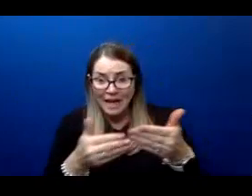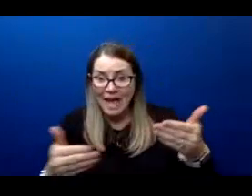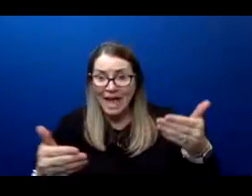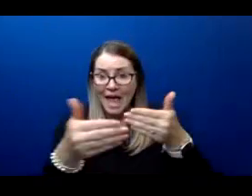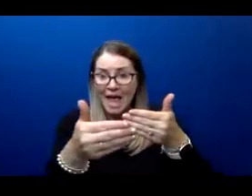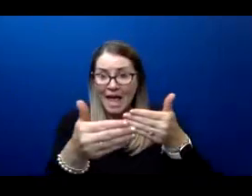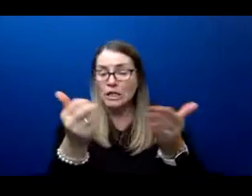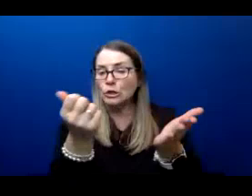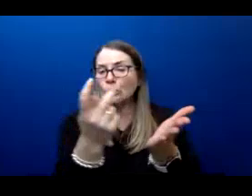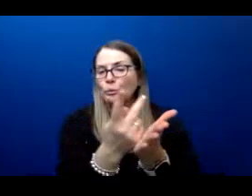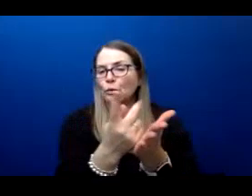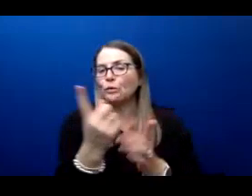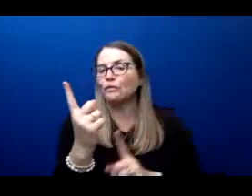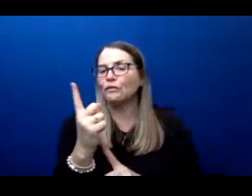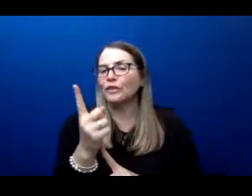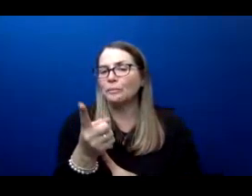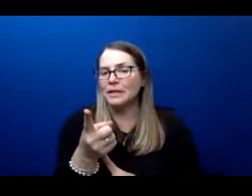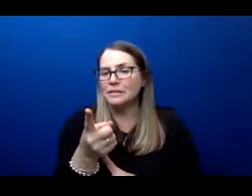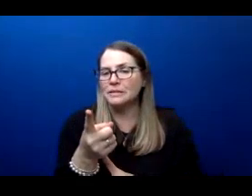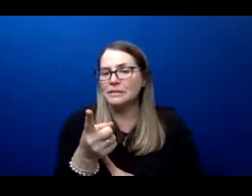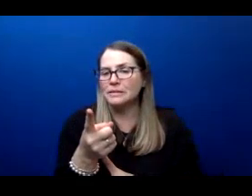meeting minutes as they stand.